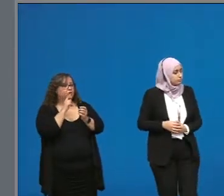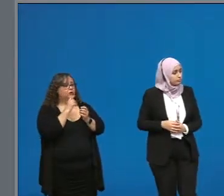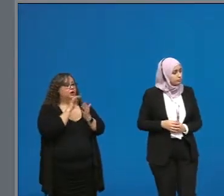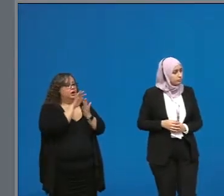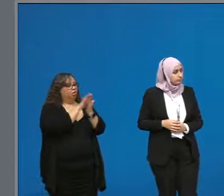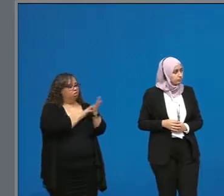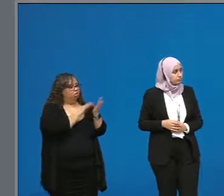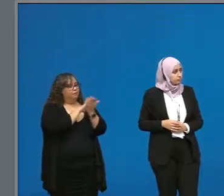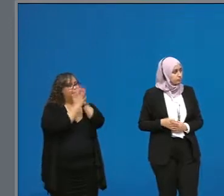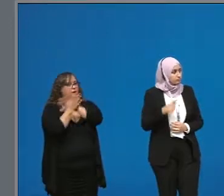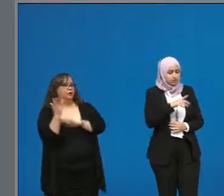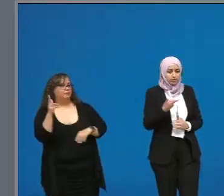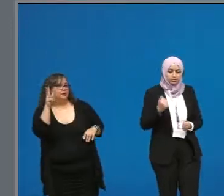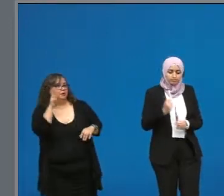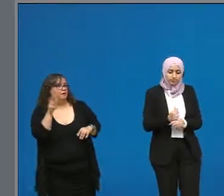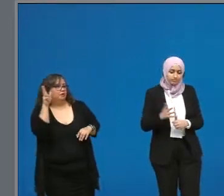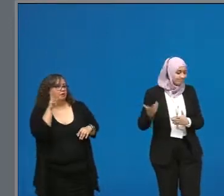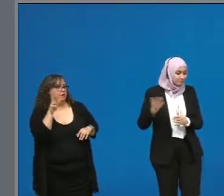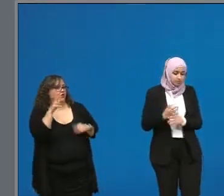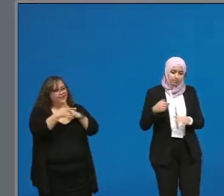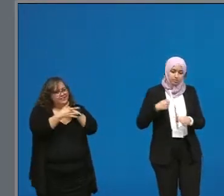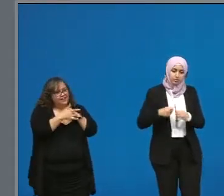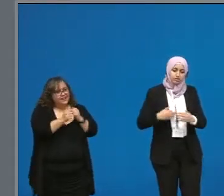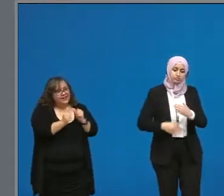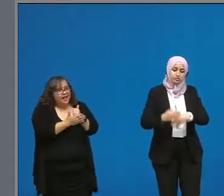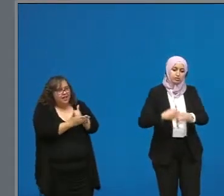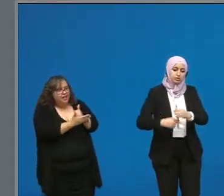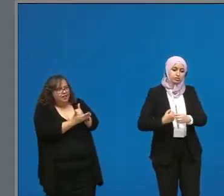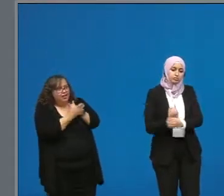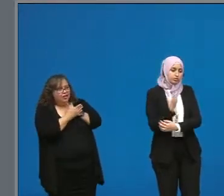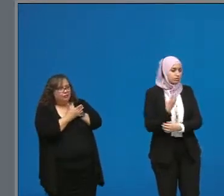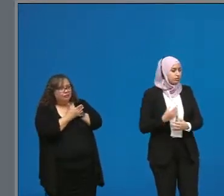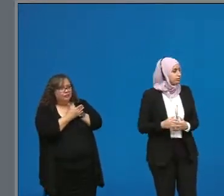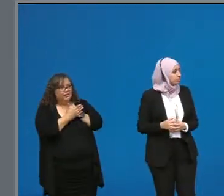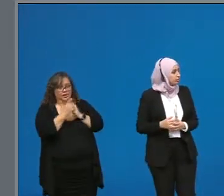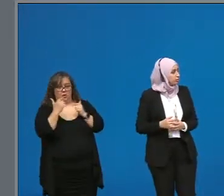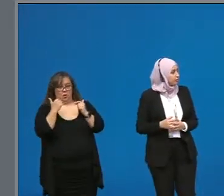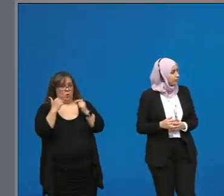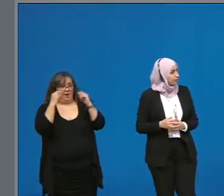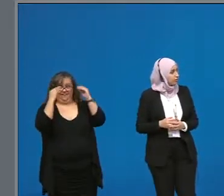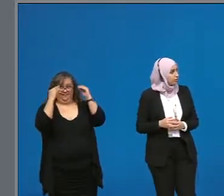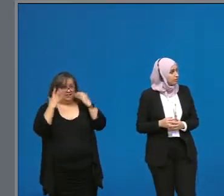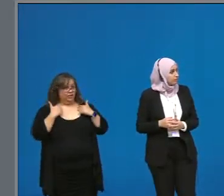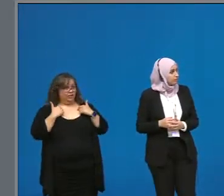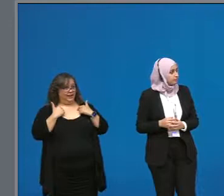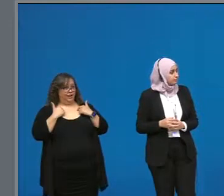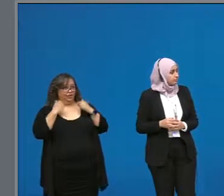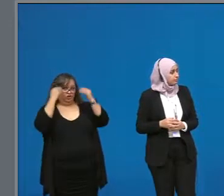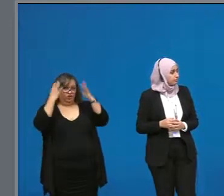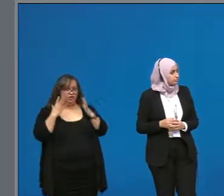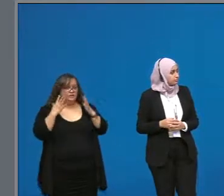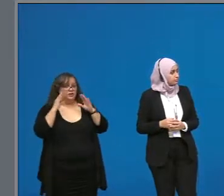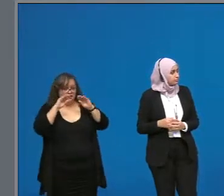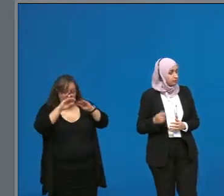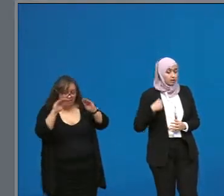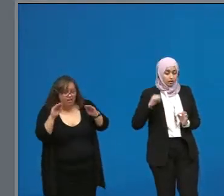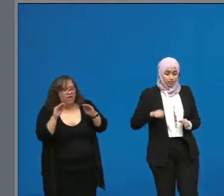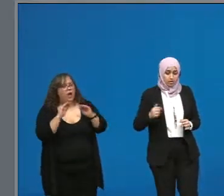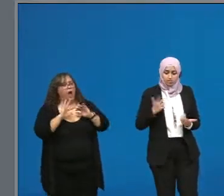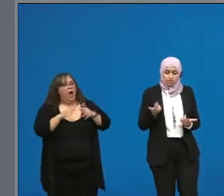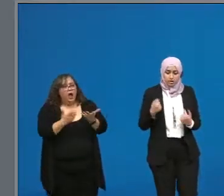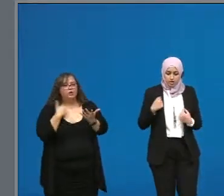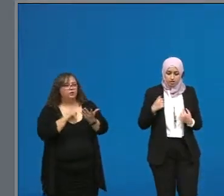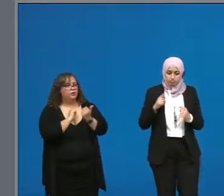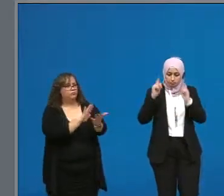can take care of that. It's our jobs as educators to think about it a little bit more. So we need to, as an organisation, be in a position where we